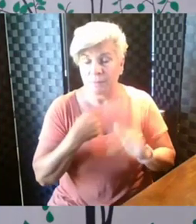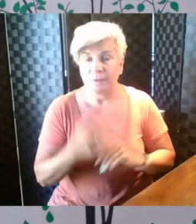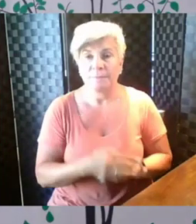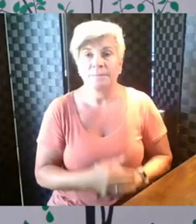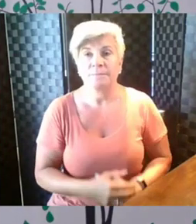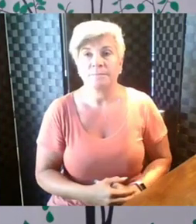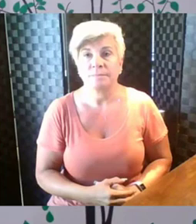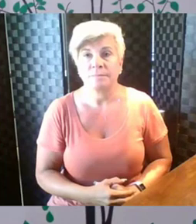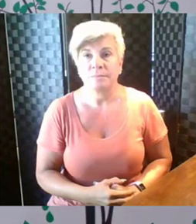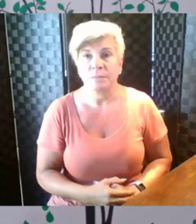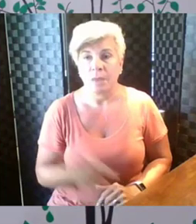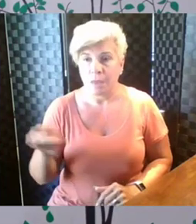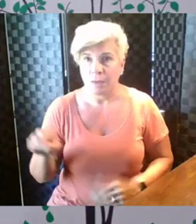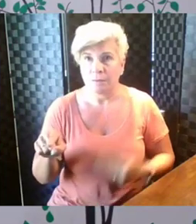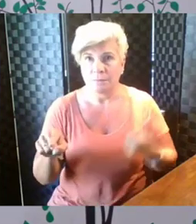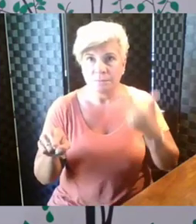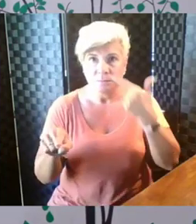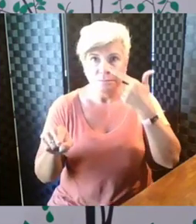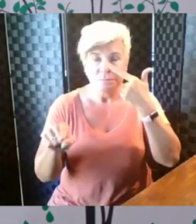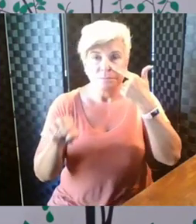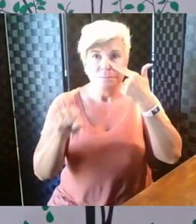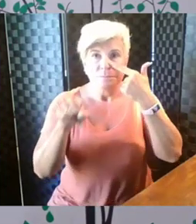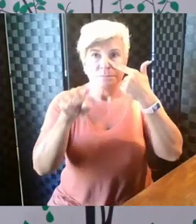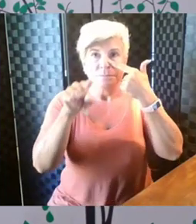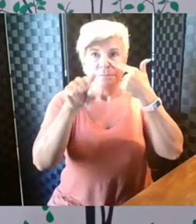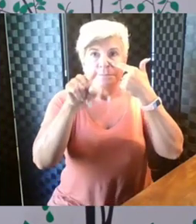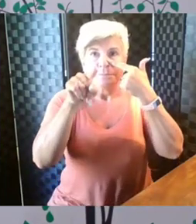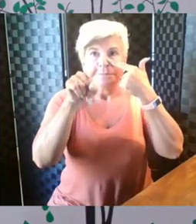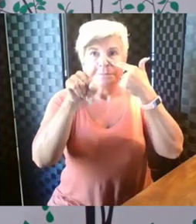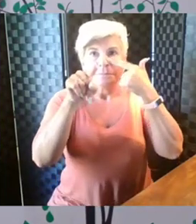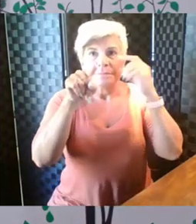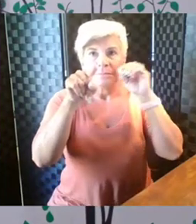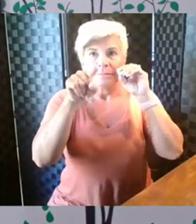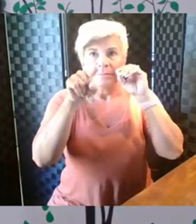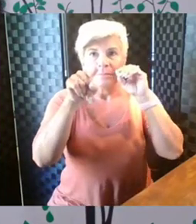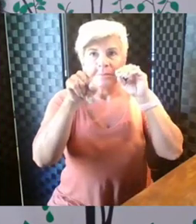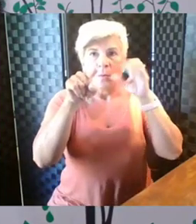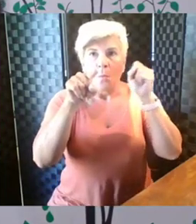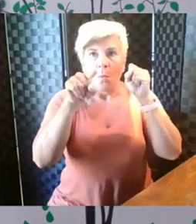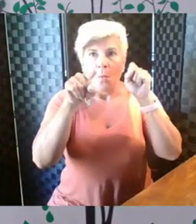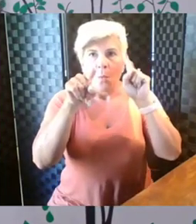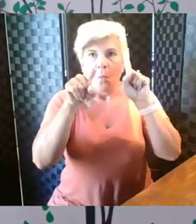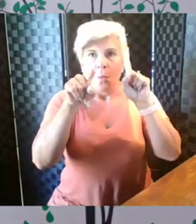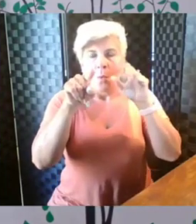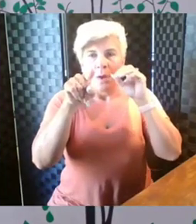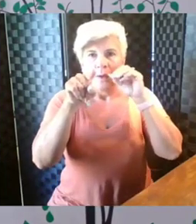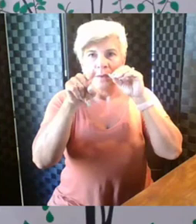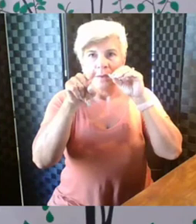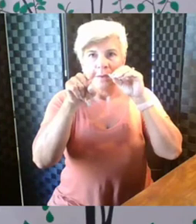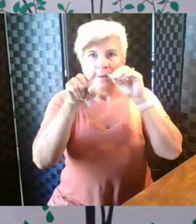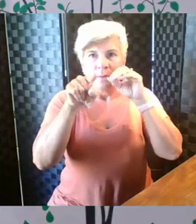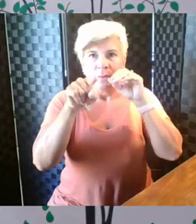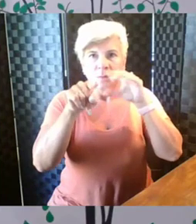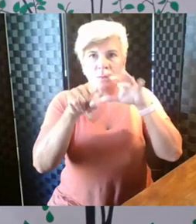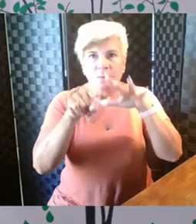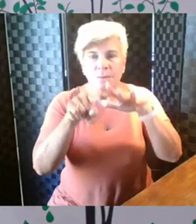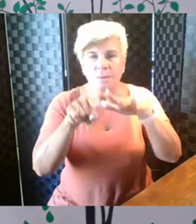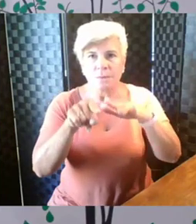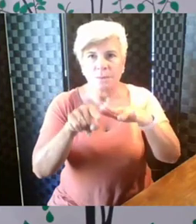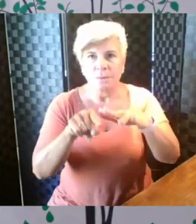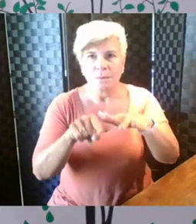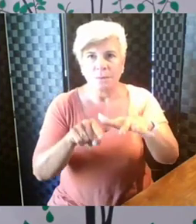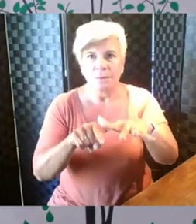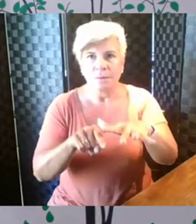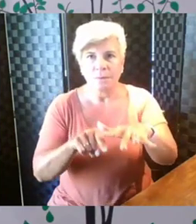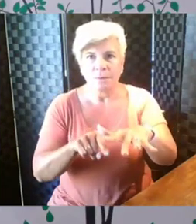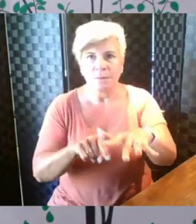okay? So you're going to go up and breathe in. You're going to hold it for a second at the top, and then you're going to slowly let it